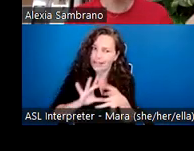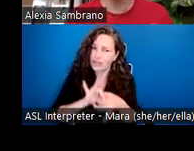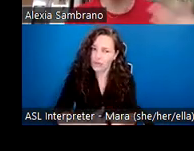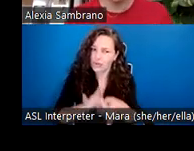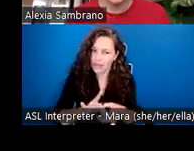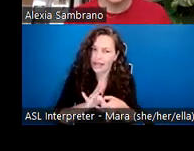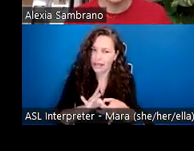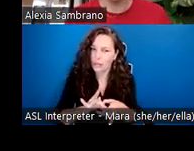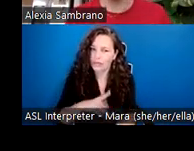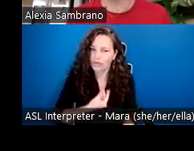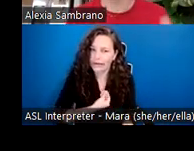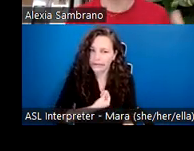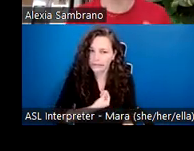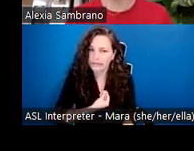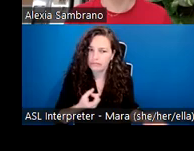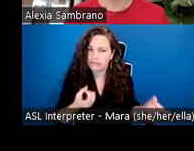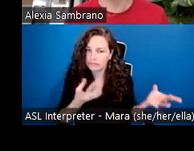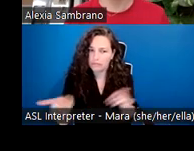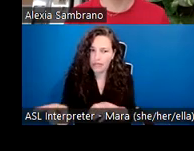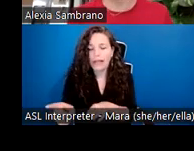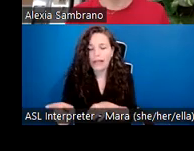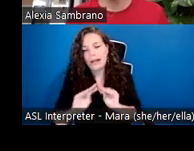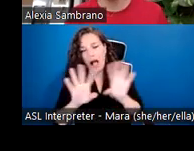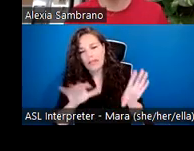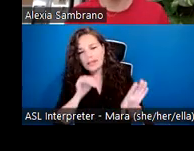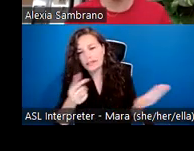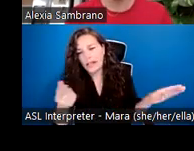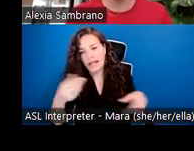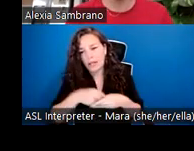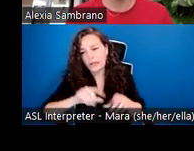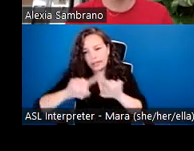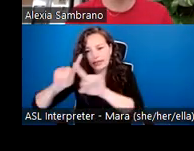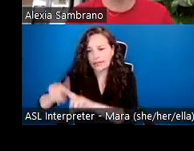And this is also obviously not including, violence that occurs that is not fatal.